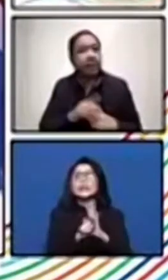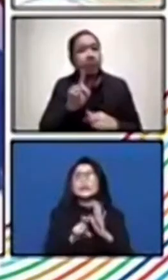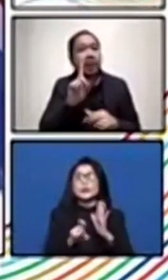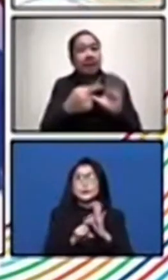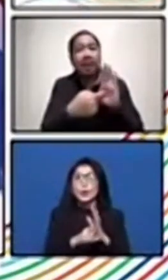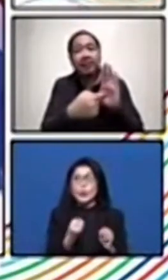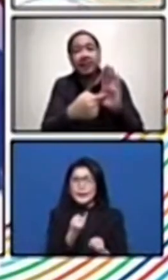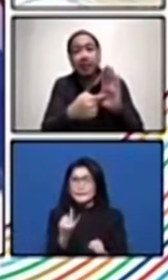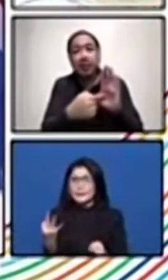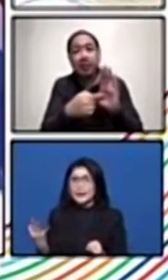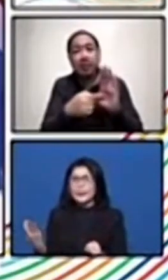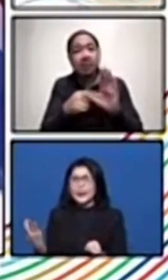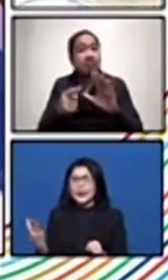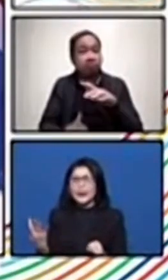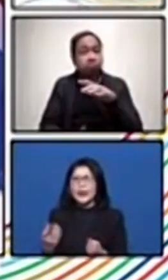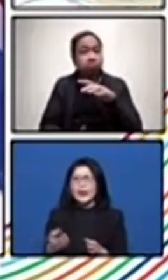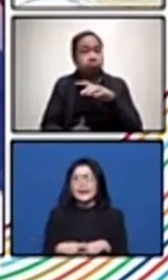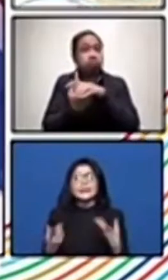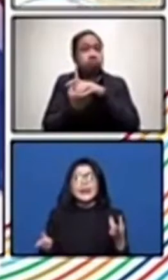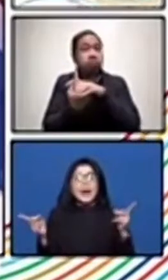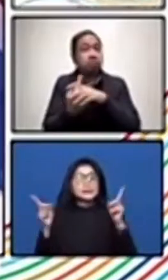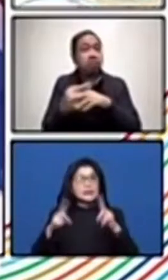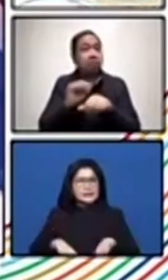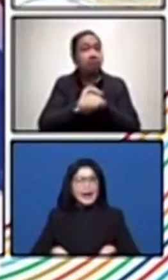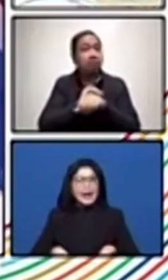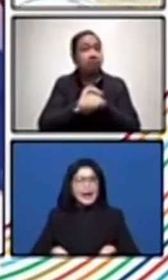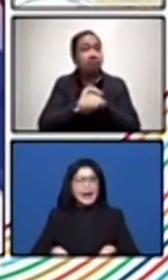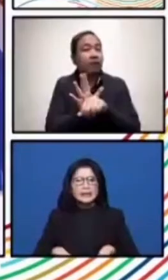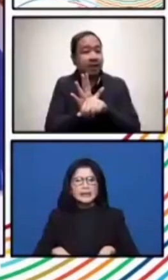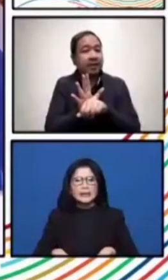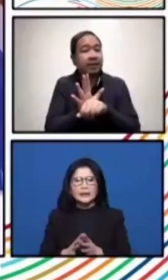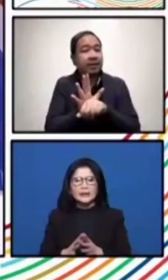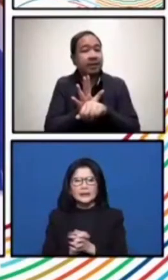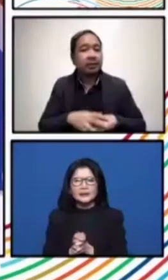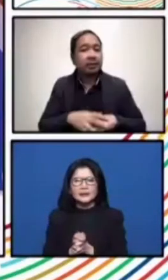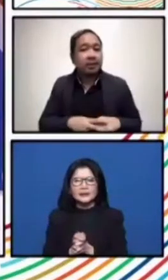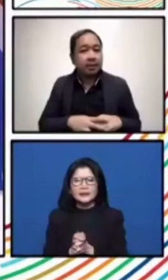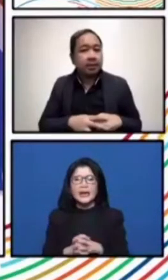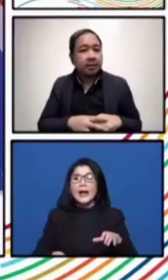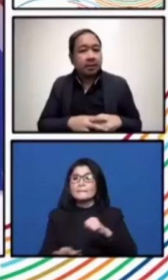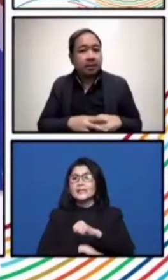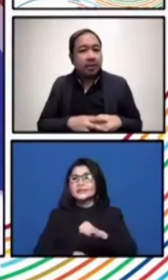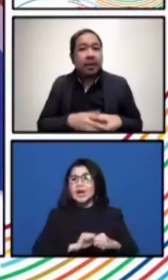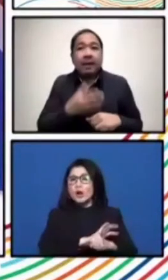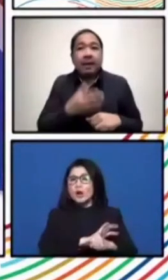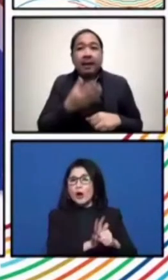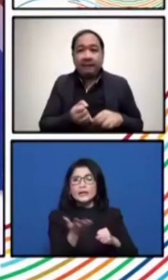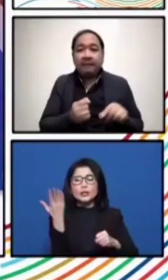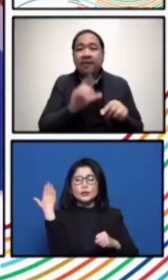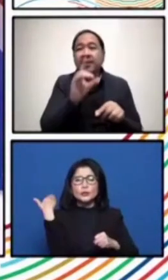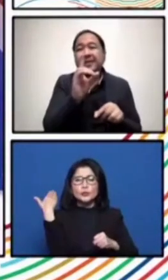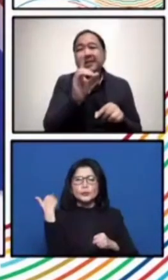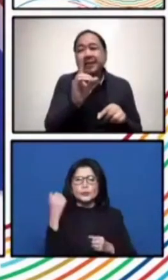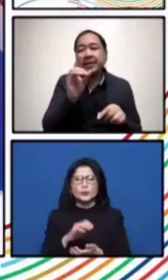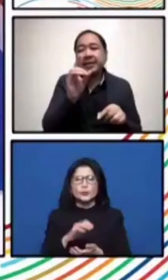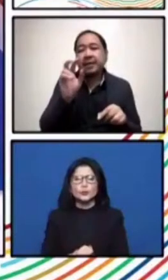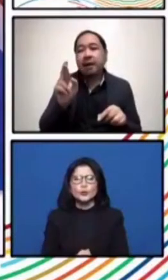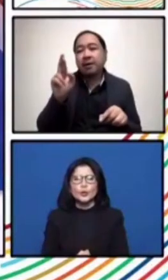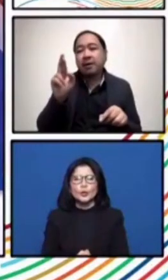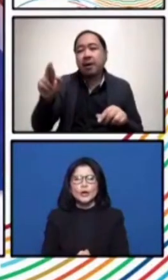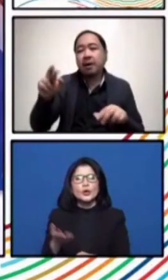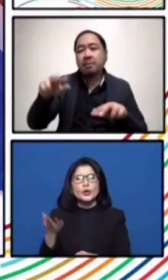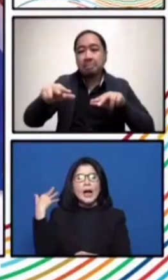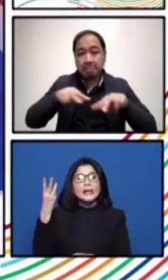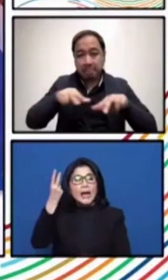covid-19 pandemics um we have disaster risk reduction plans and